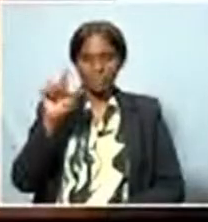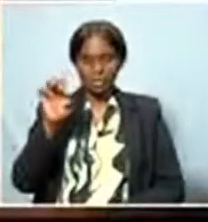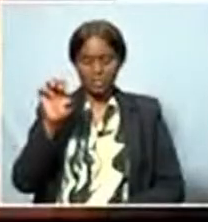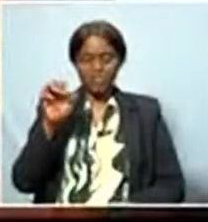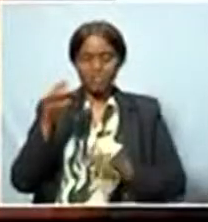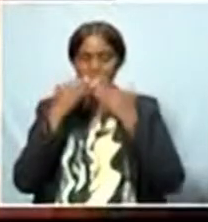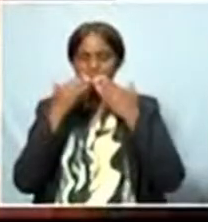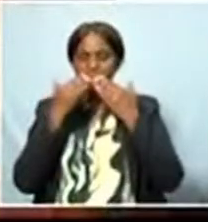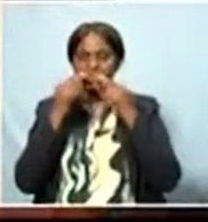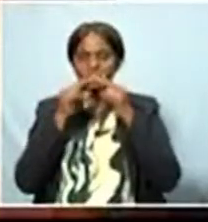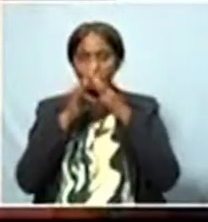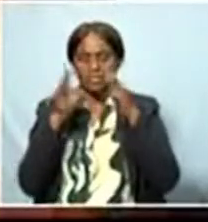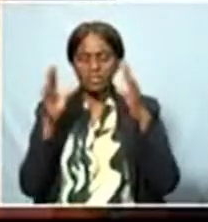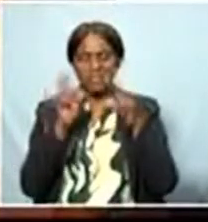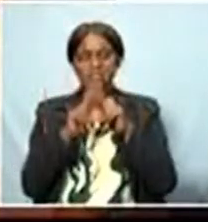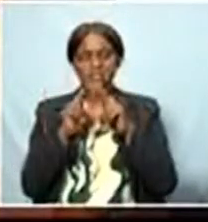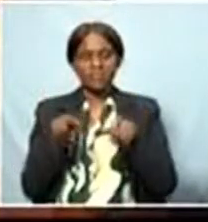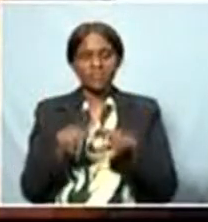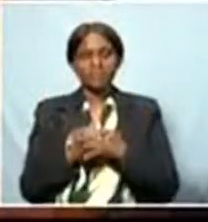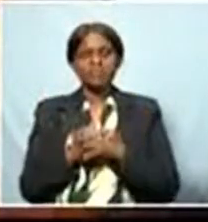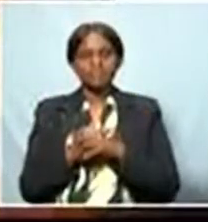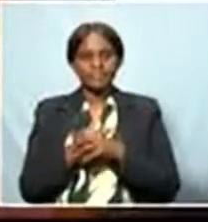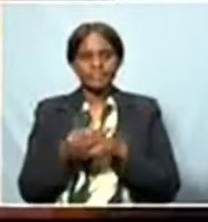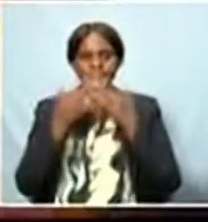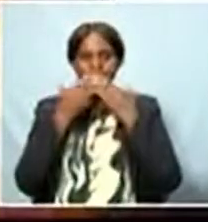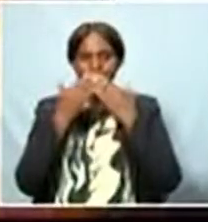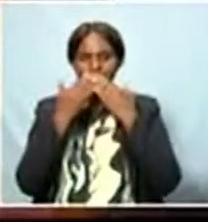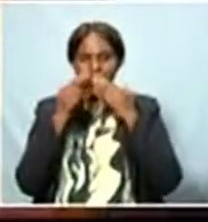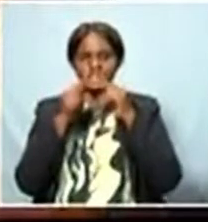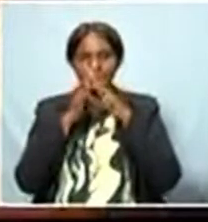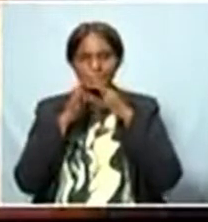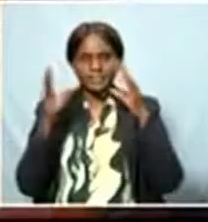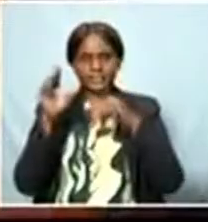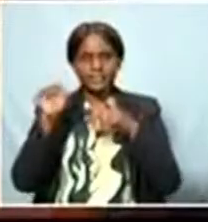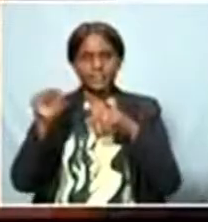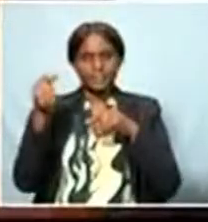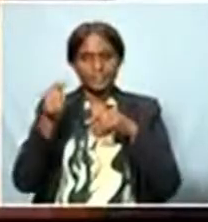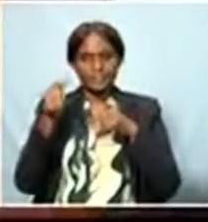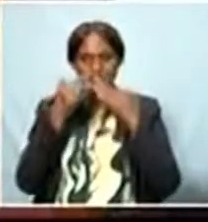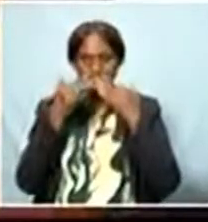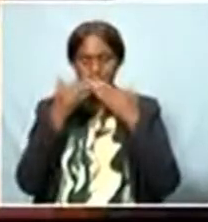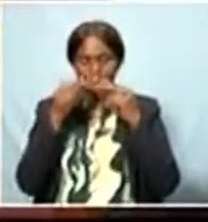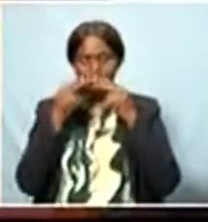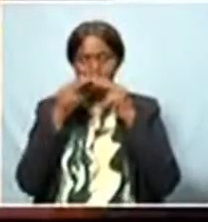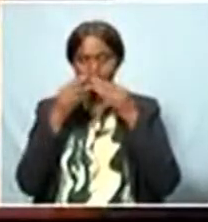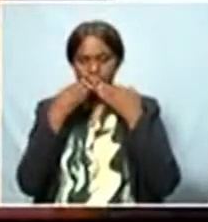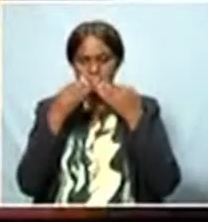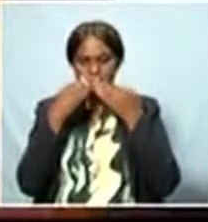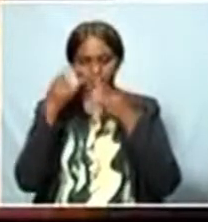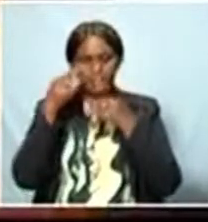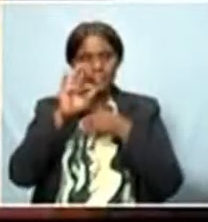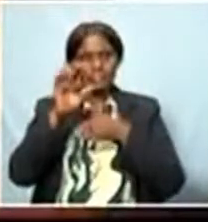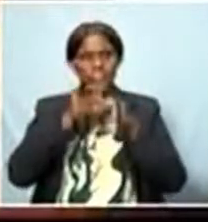Thank you very much, Chair. Thank you very much, AG. Thank you for explanation,